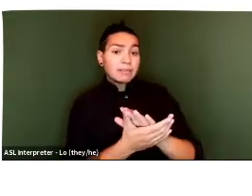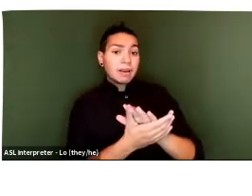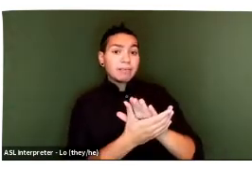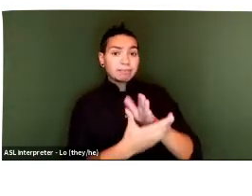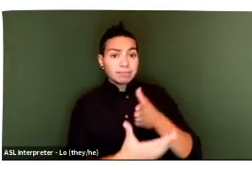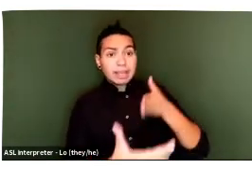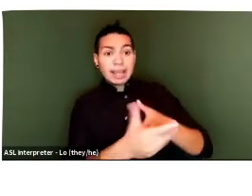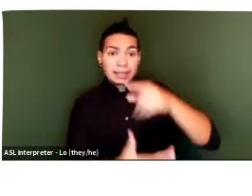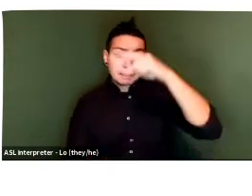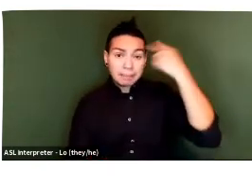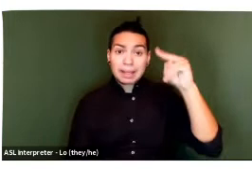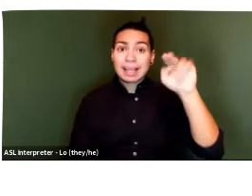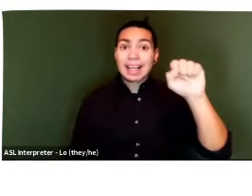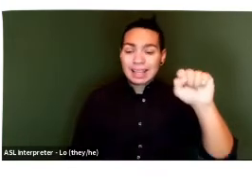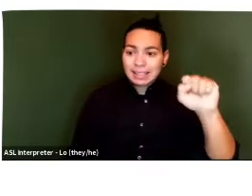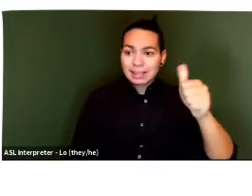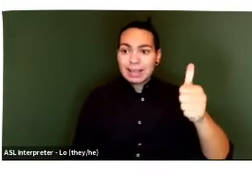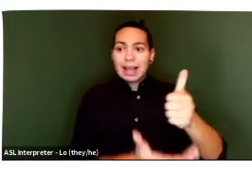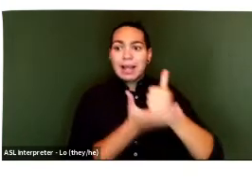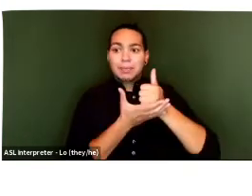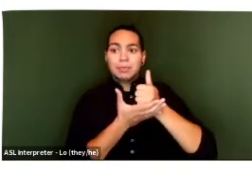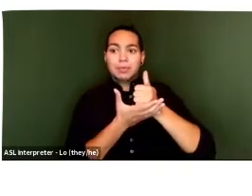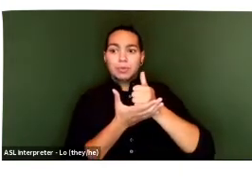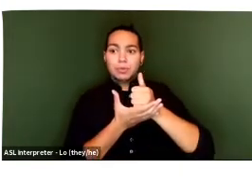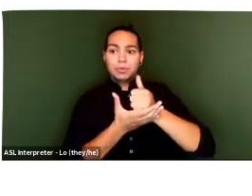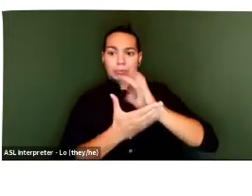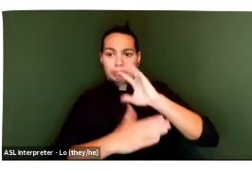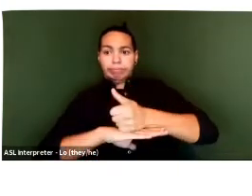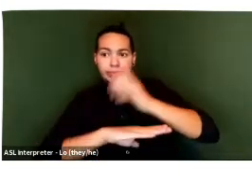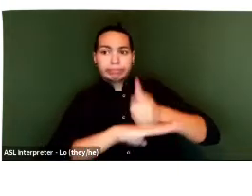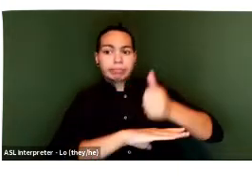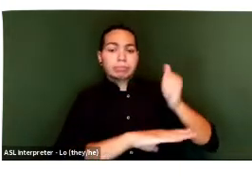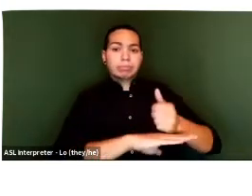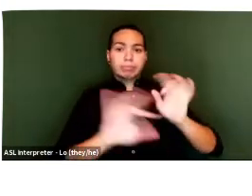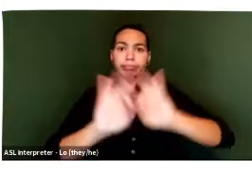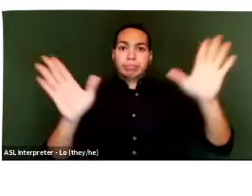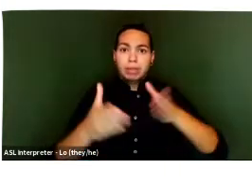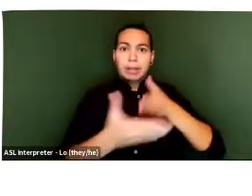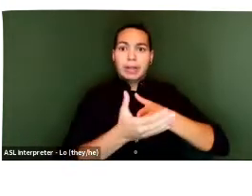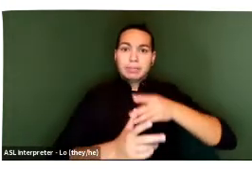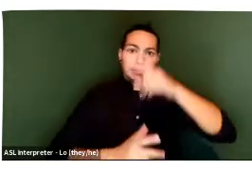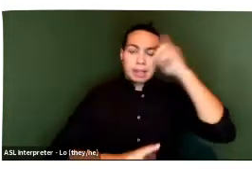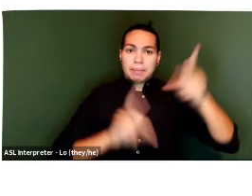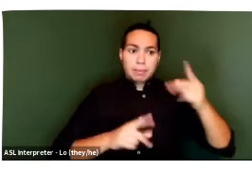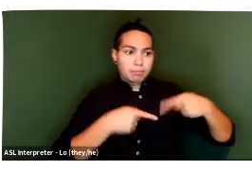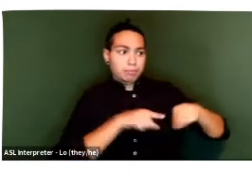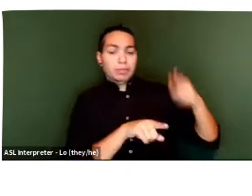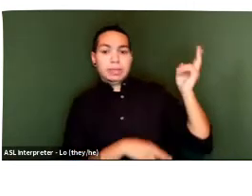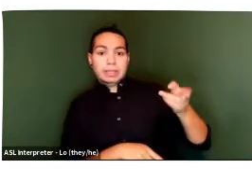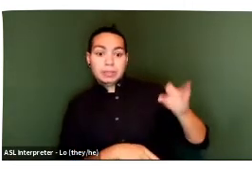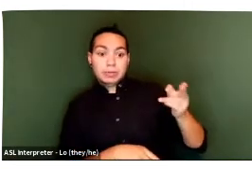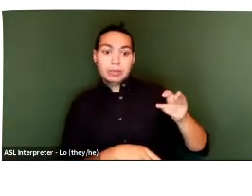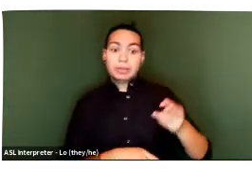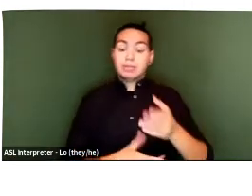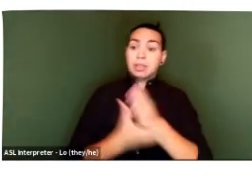rationalize historical anti-Black atrocities. Some of the biggest being the enslavement of African peoples, as well